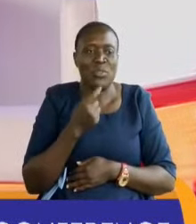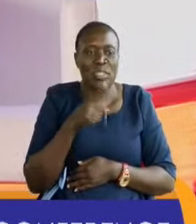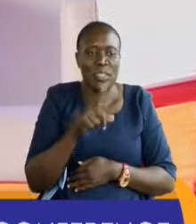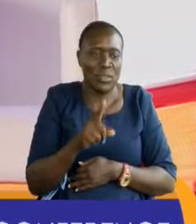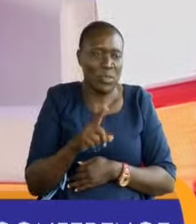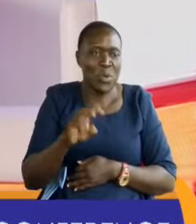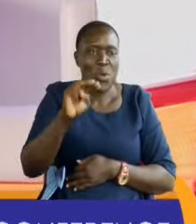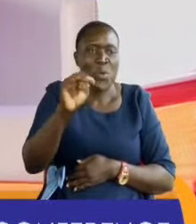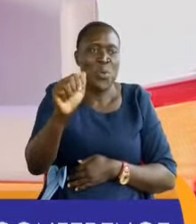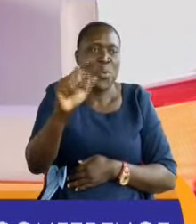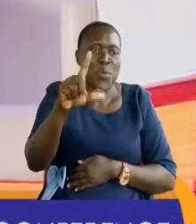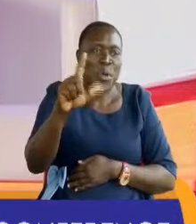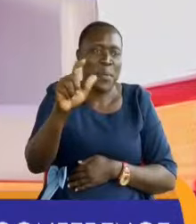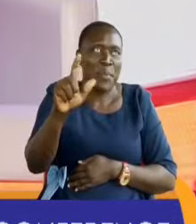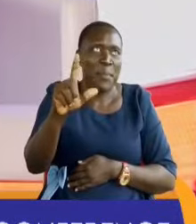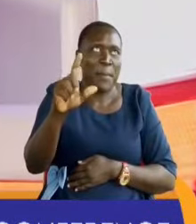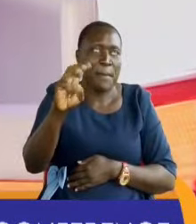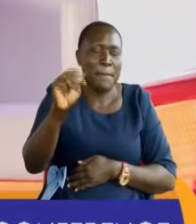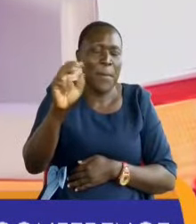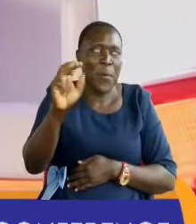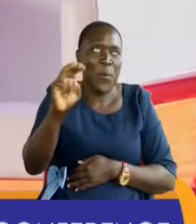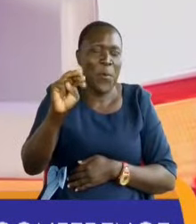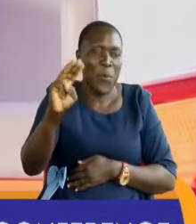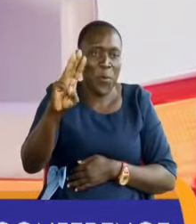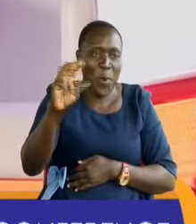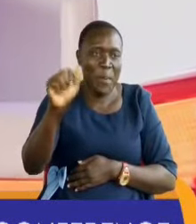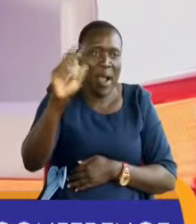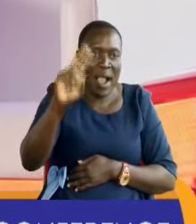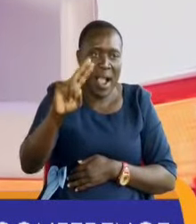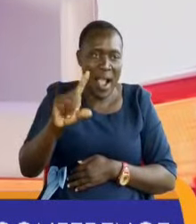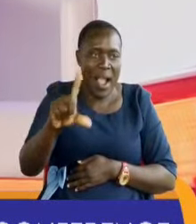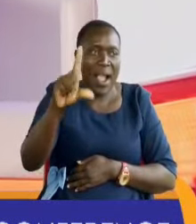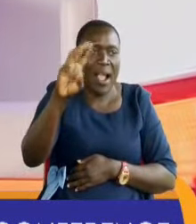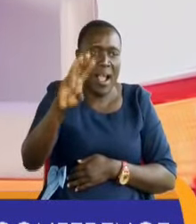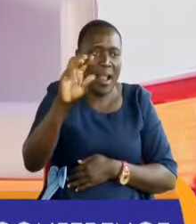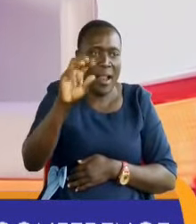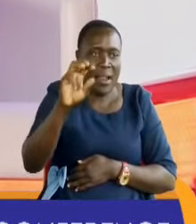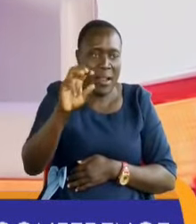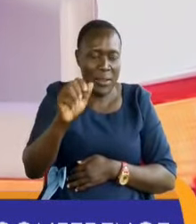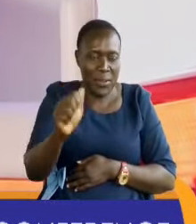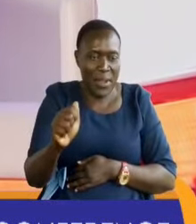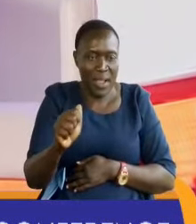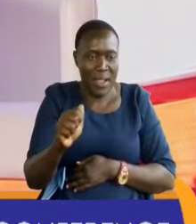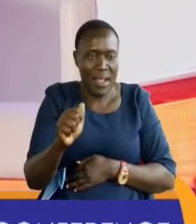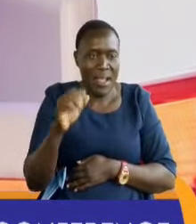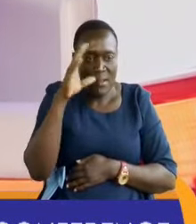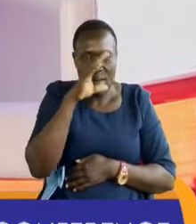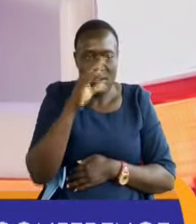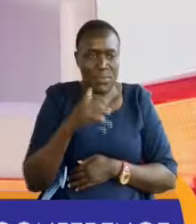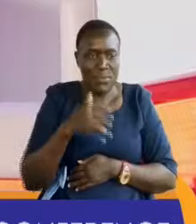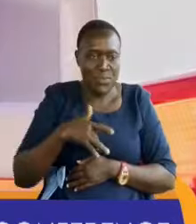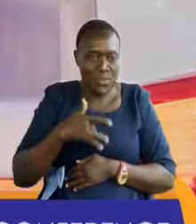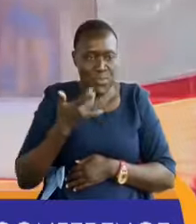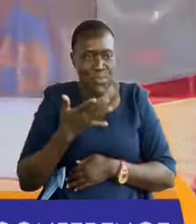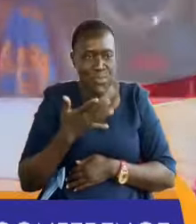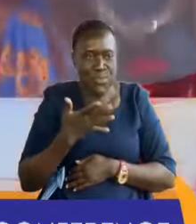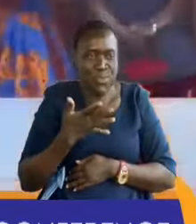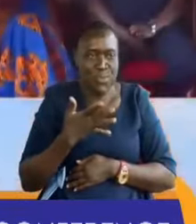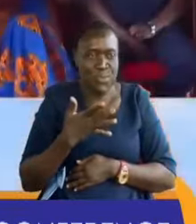Eugene Wamalwa, former cabinet secretary and party leader of the DAPK party. Feel at home in Homa